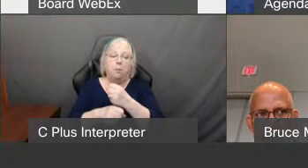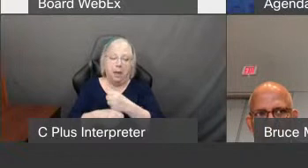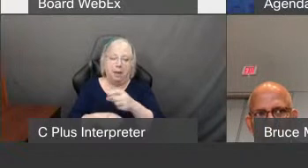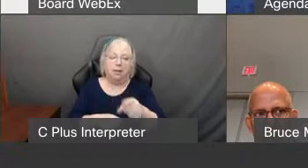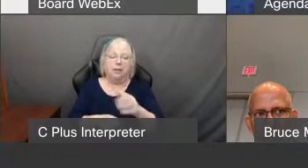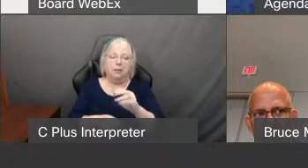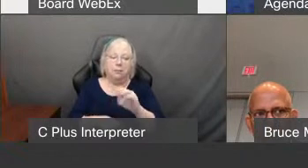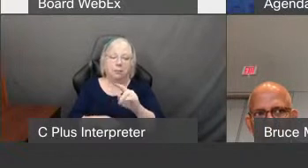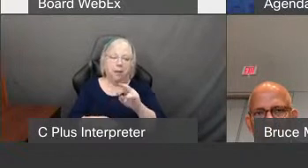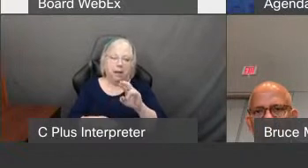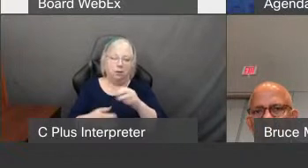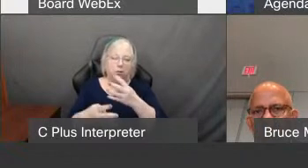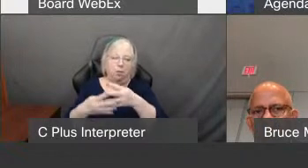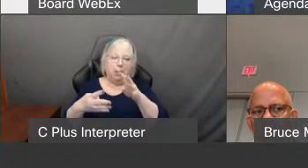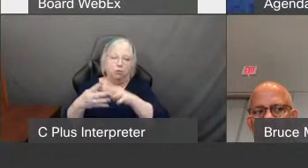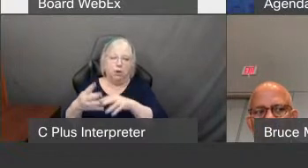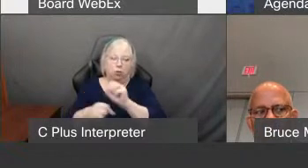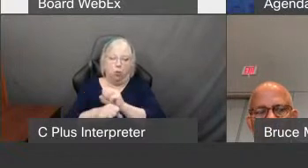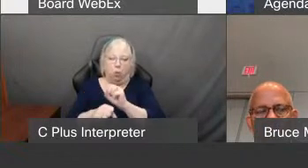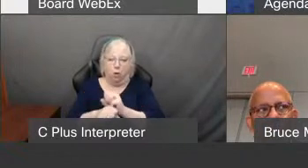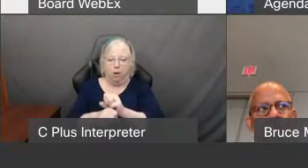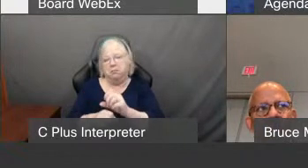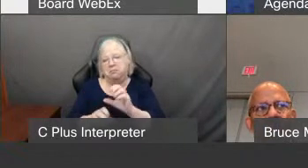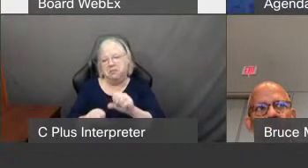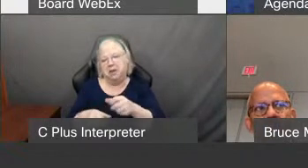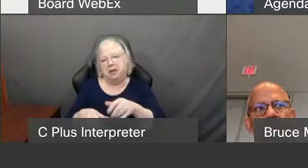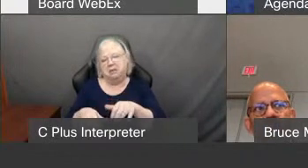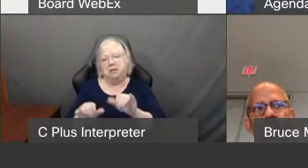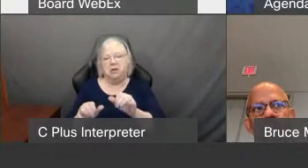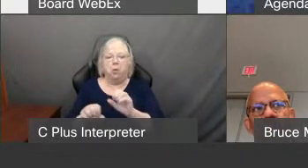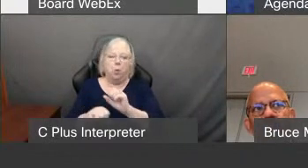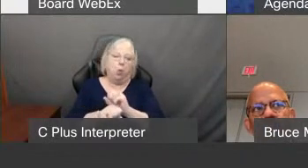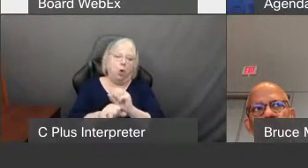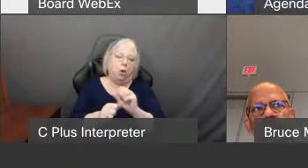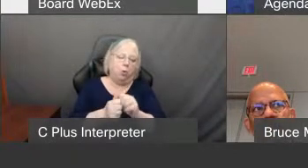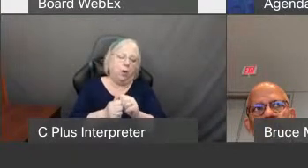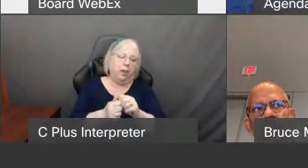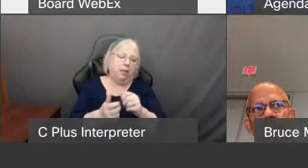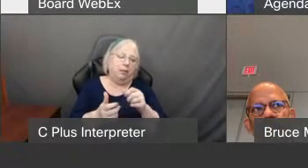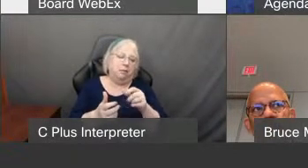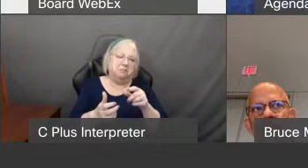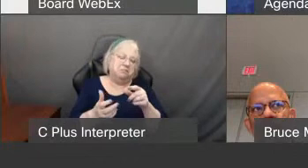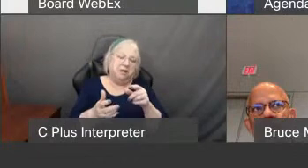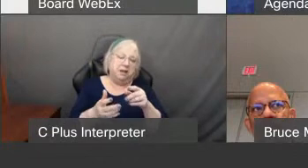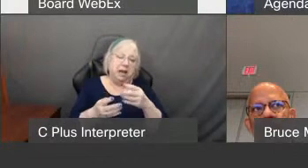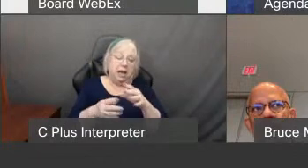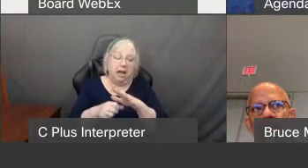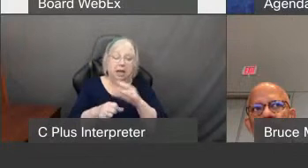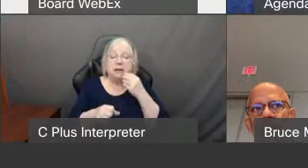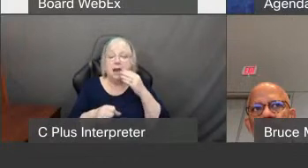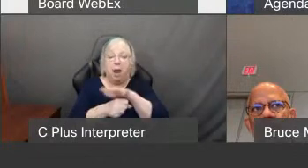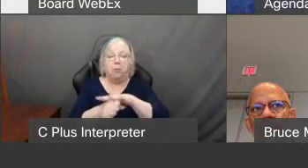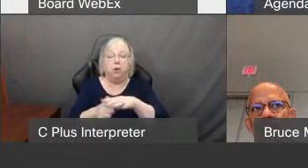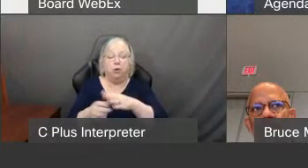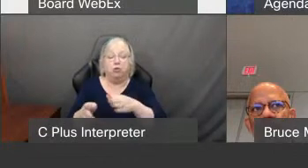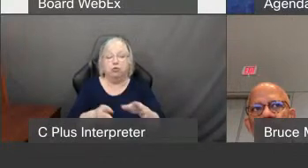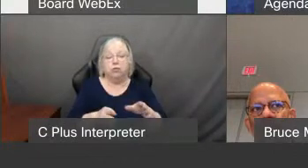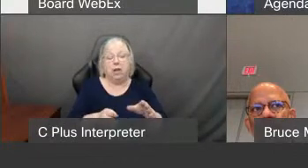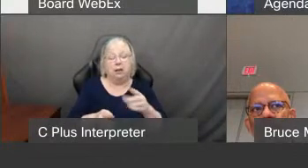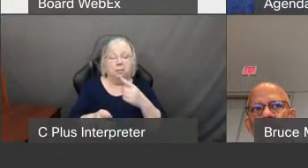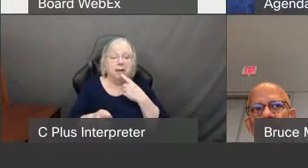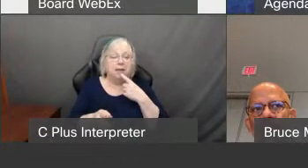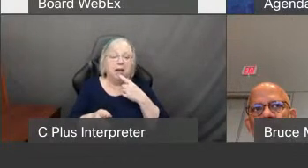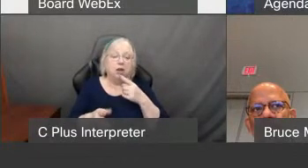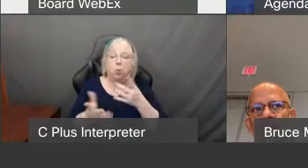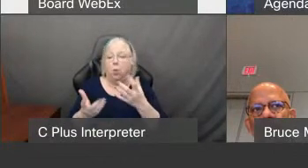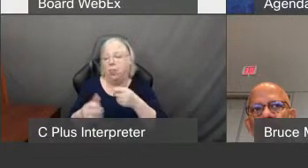can still use this matrix with residential neighborhood streets to say, do I want to do this neighborhood street or this neighborhood street? They're fair that way.